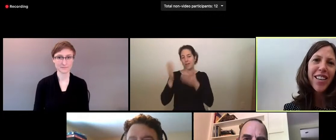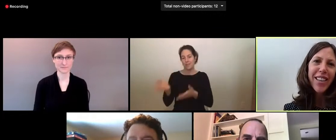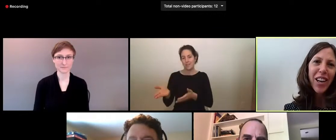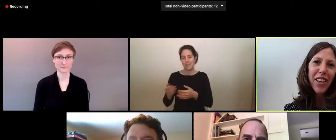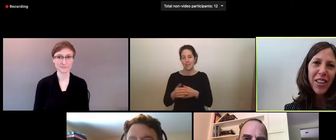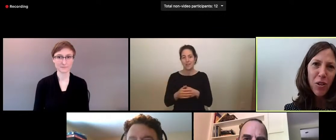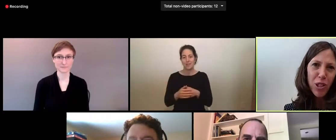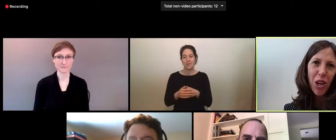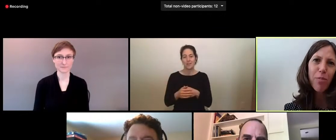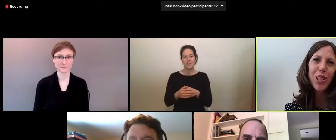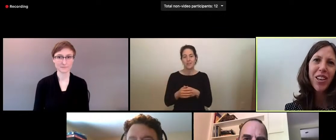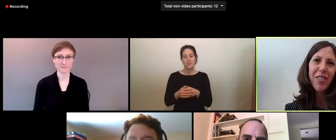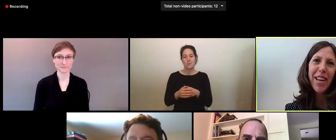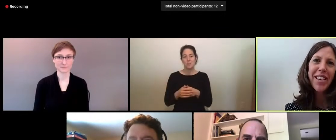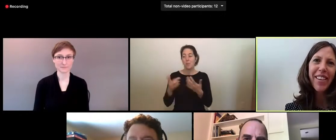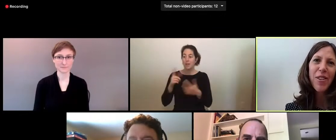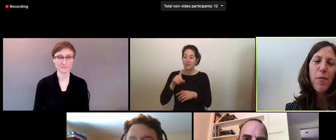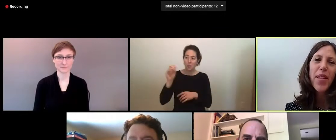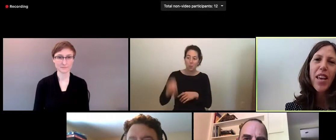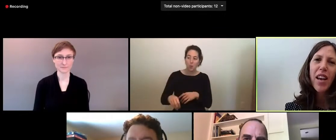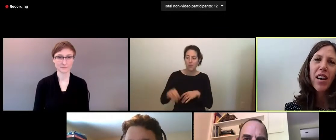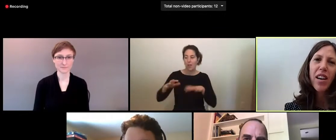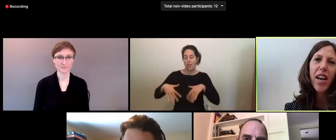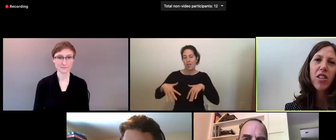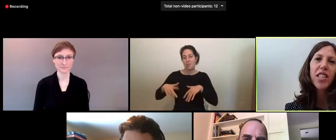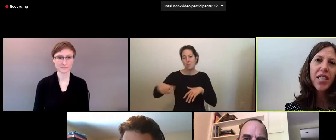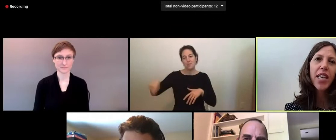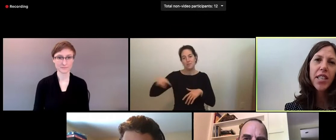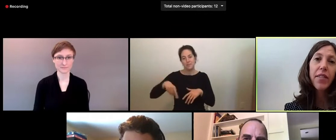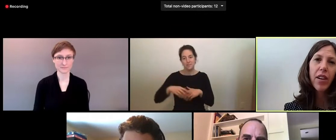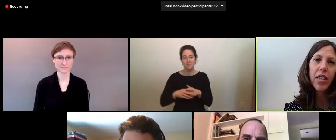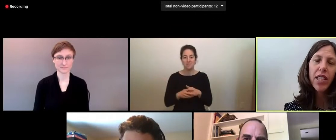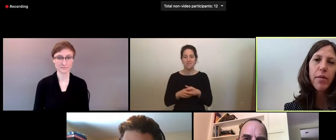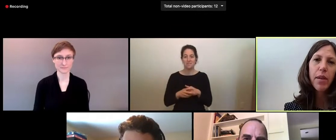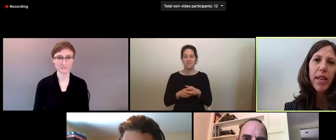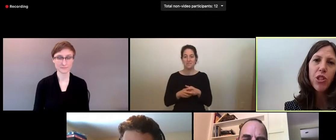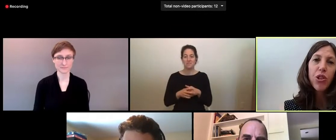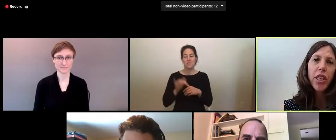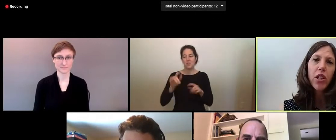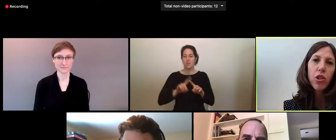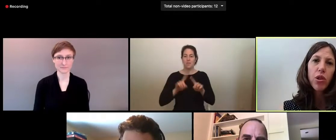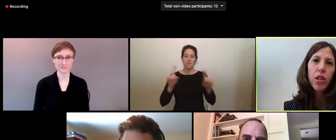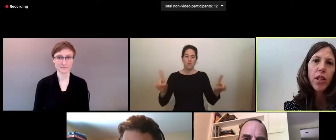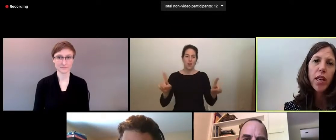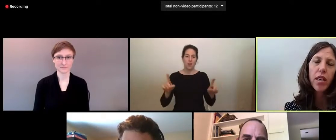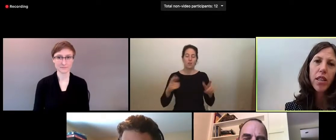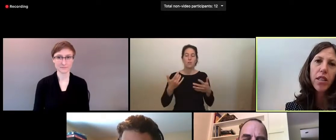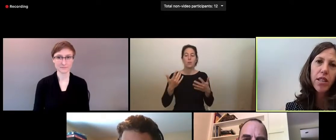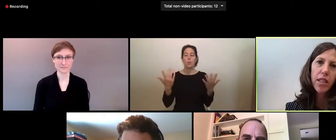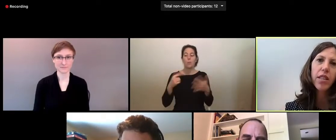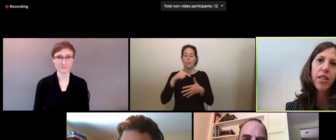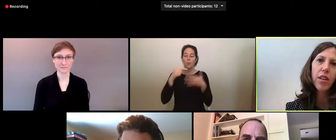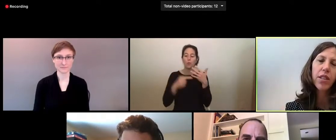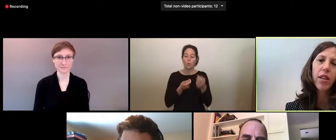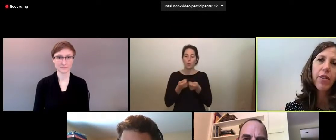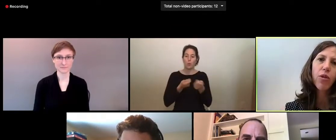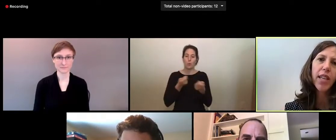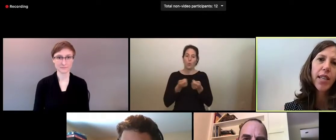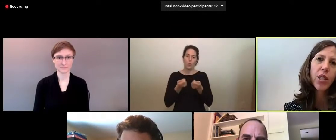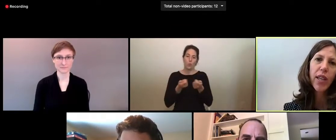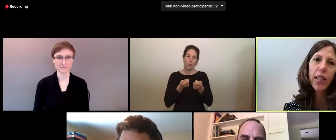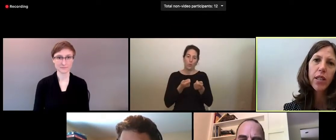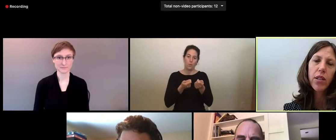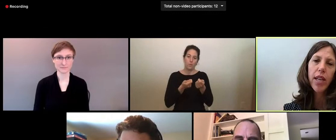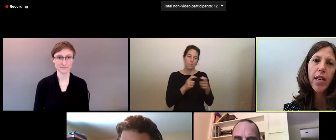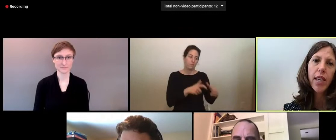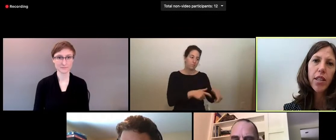là 100% maintenant. Alors, ça, c'est la différence. Les mesures de contrôle dans les